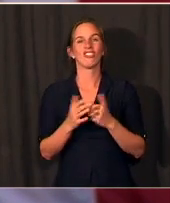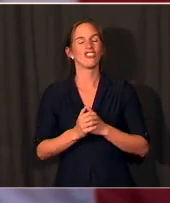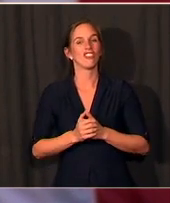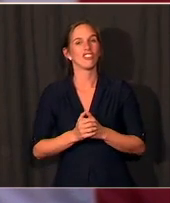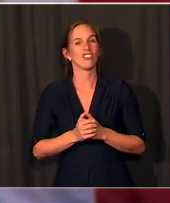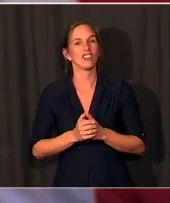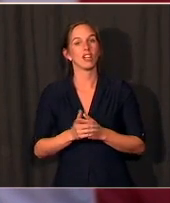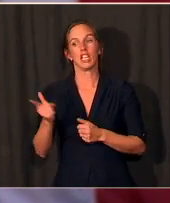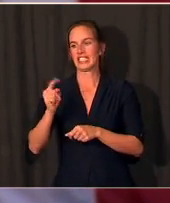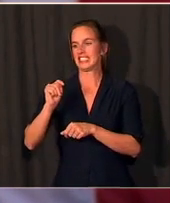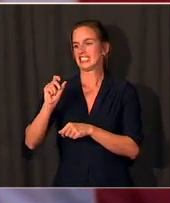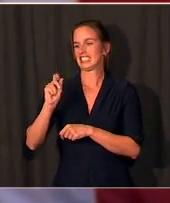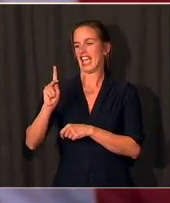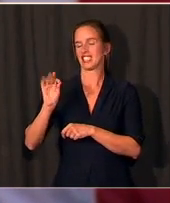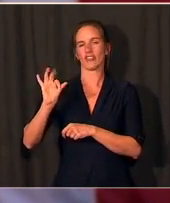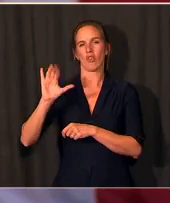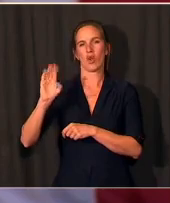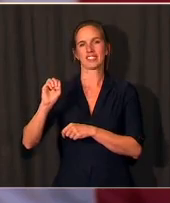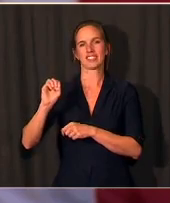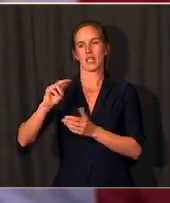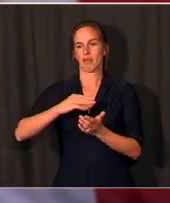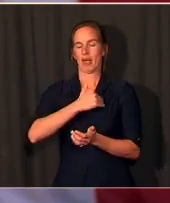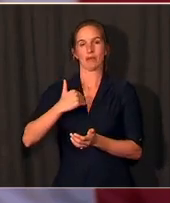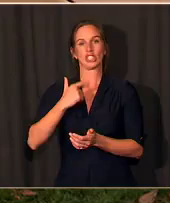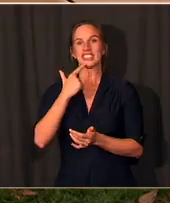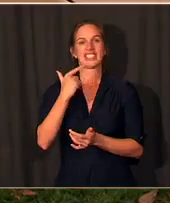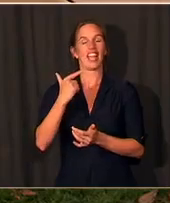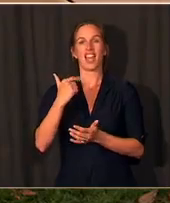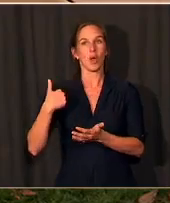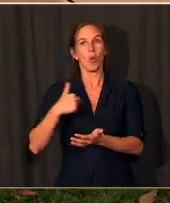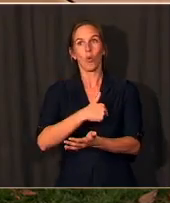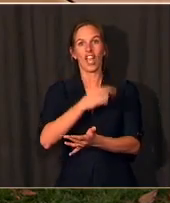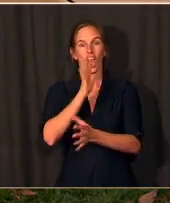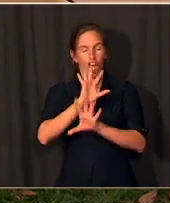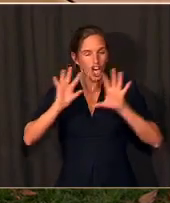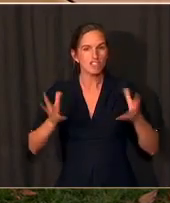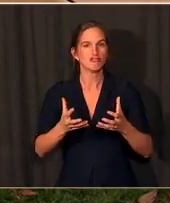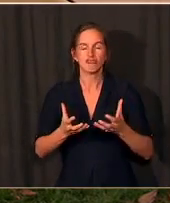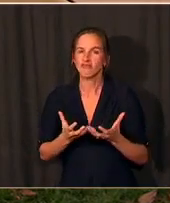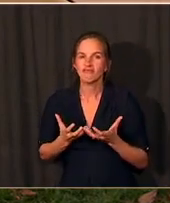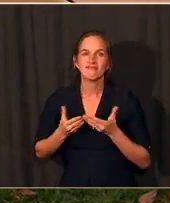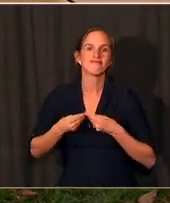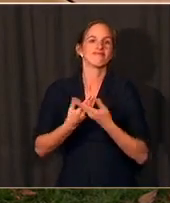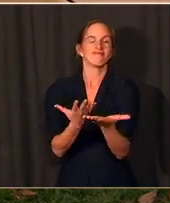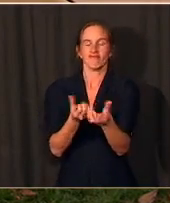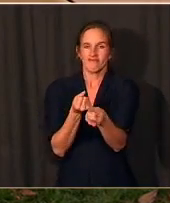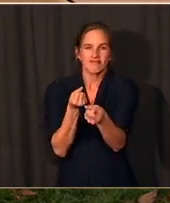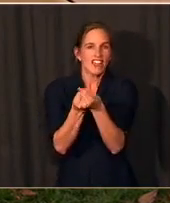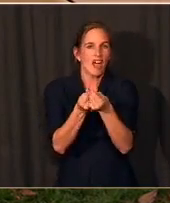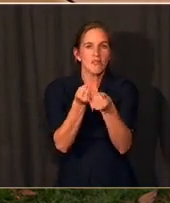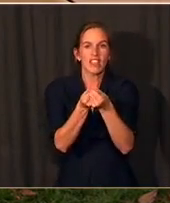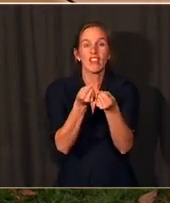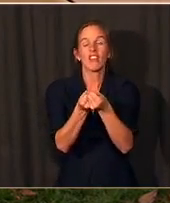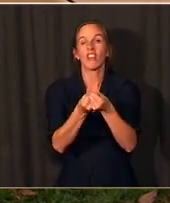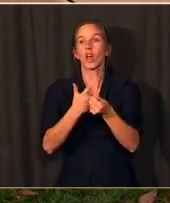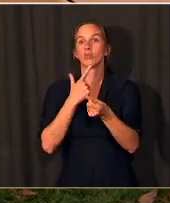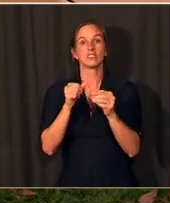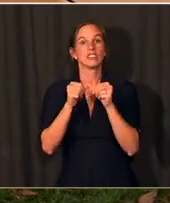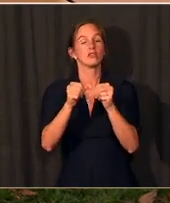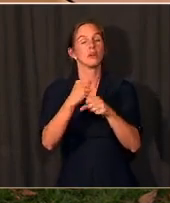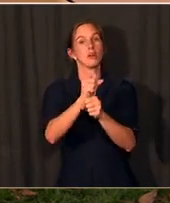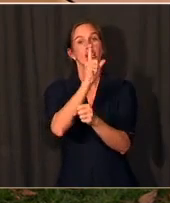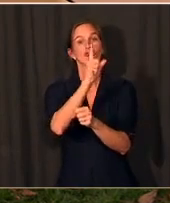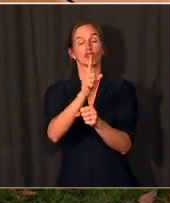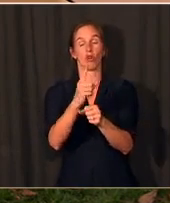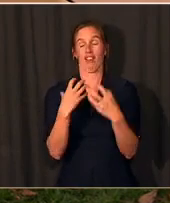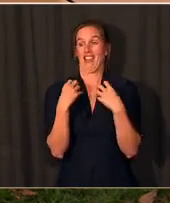force said recently, the cavalry is coming. But we want to encourage every American that we're going to continue to make sure that our healthcare system has